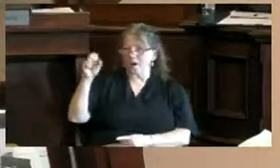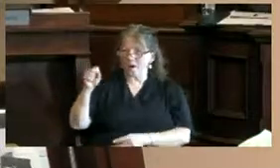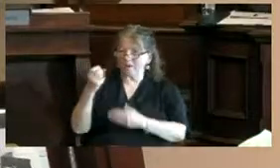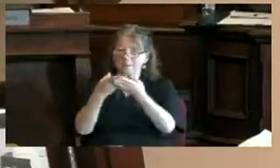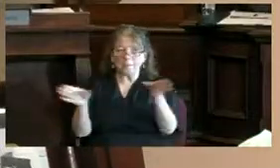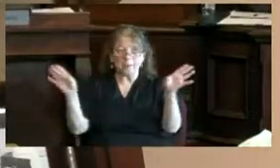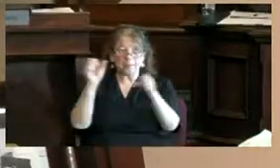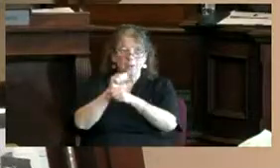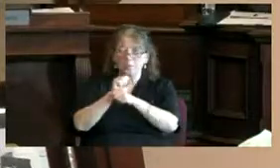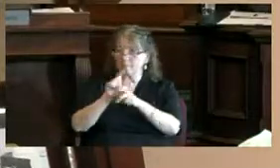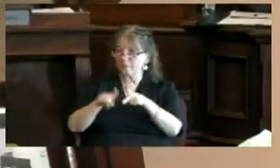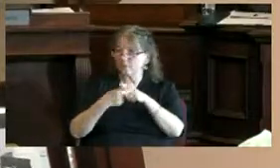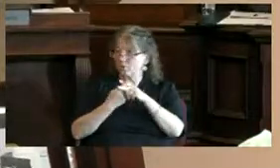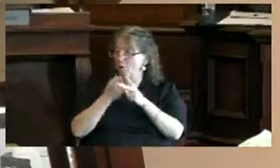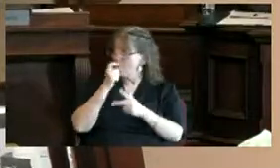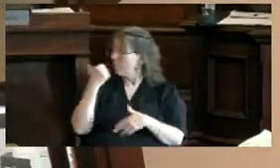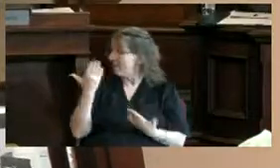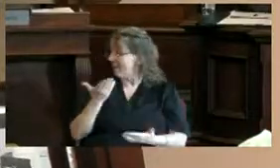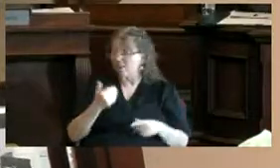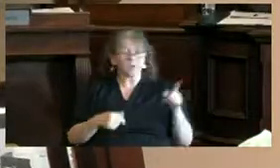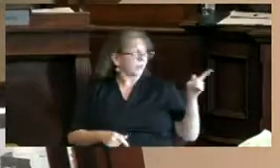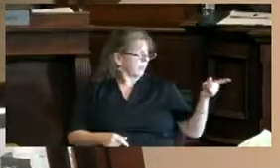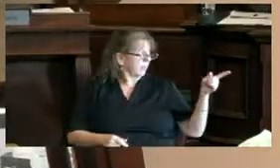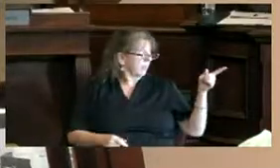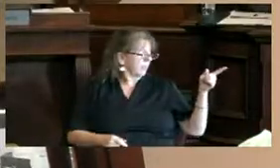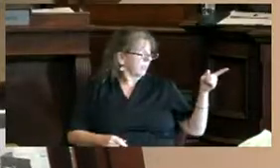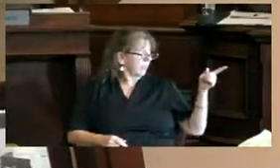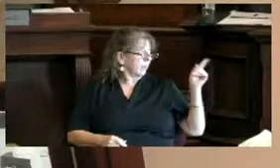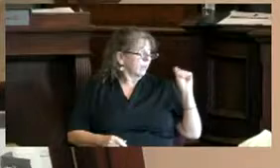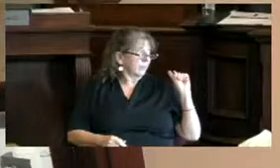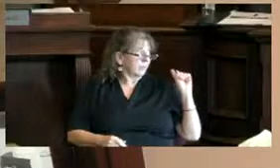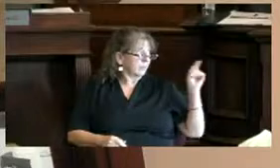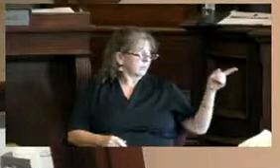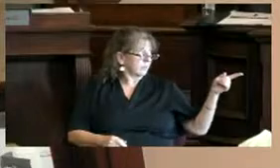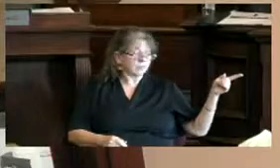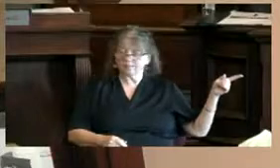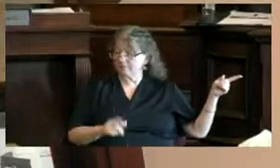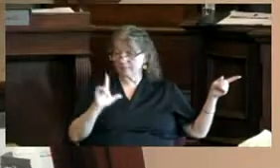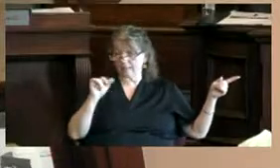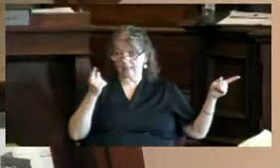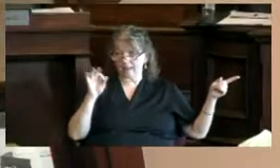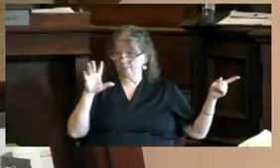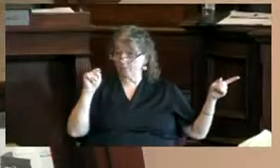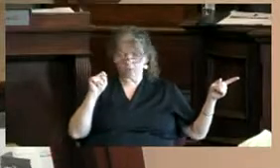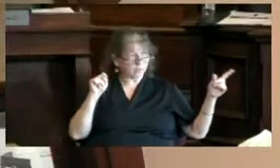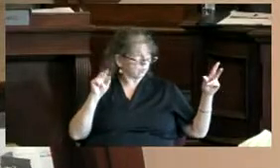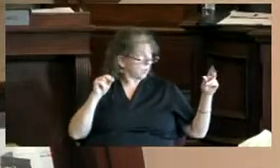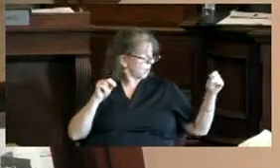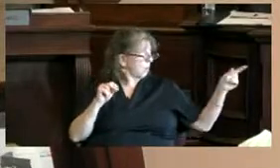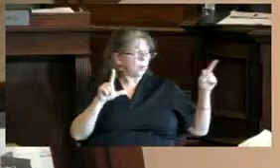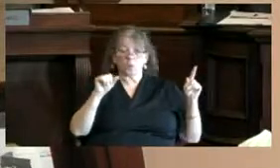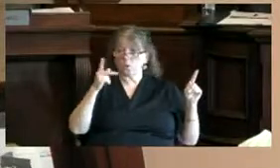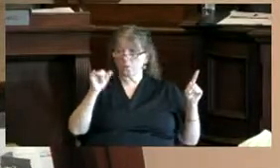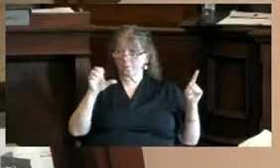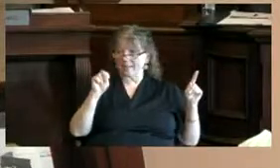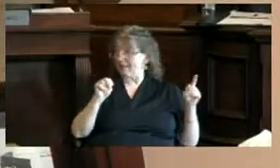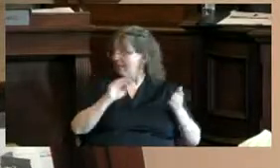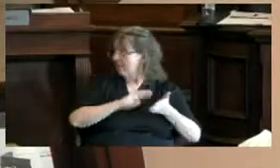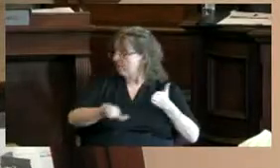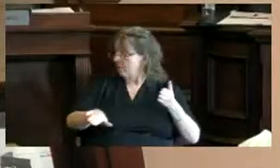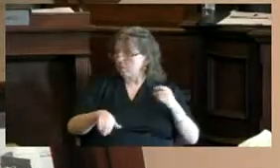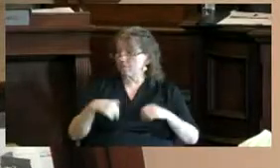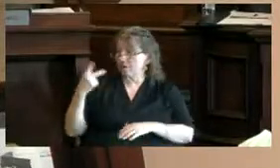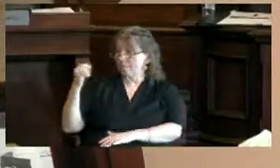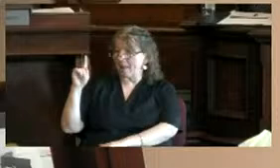roll. Vice President Harris. Here. Councilmember Lightfoot. Councilmember Lupien is excused.